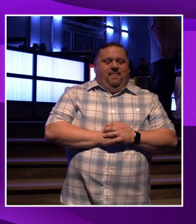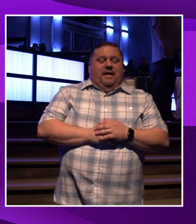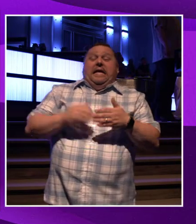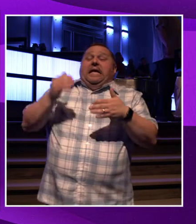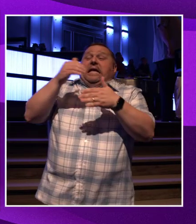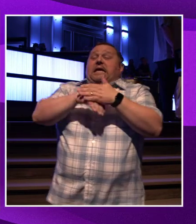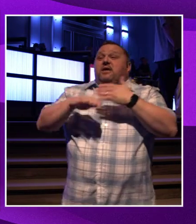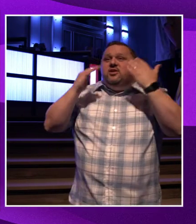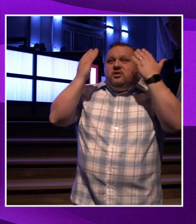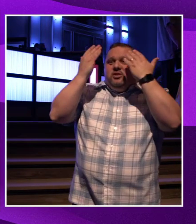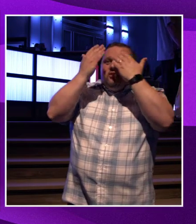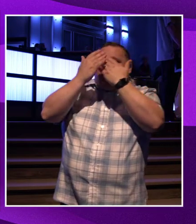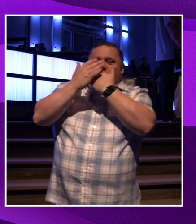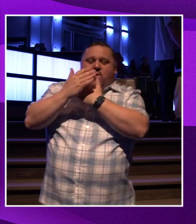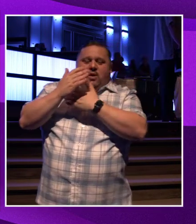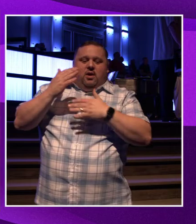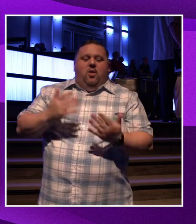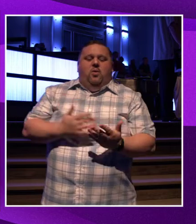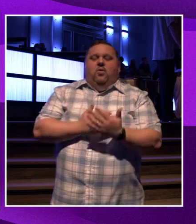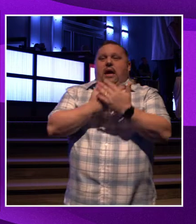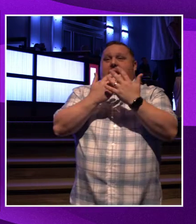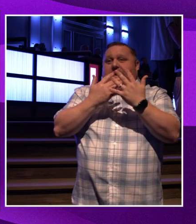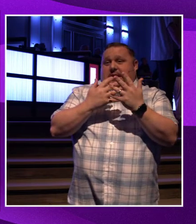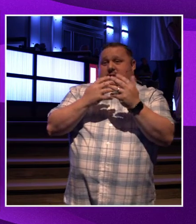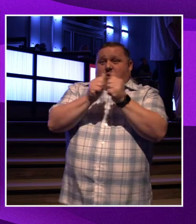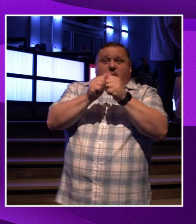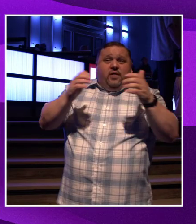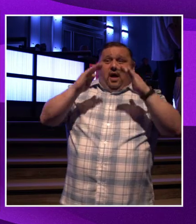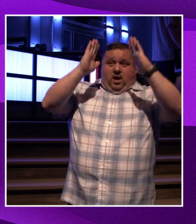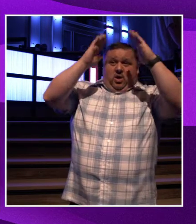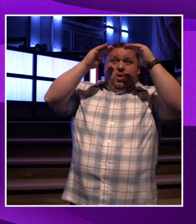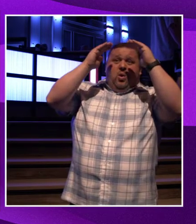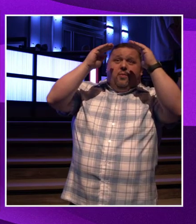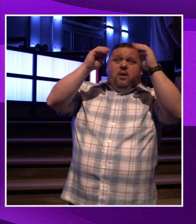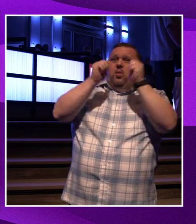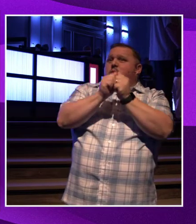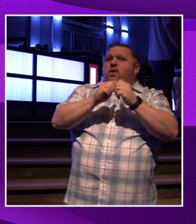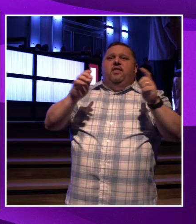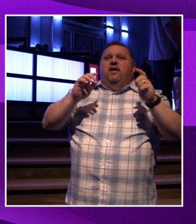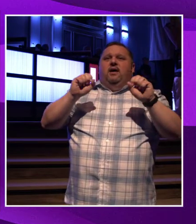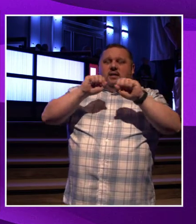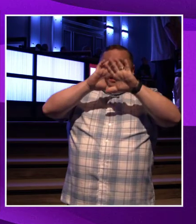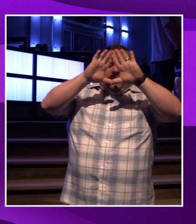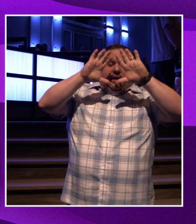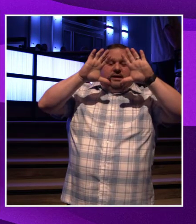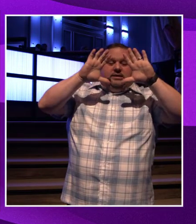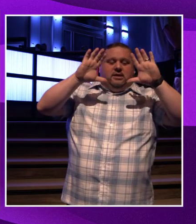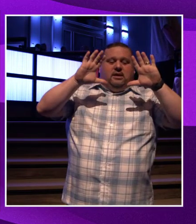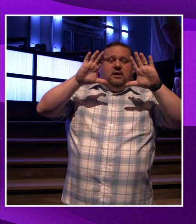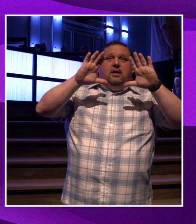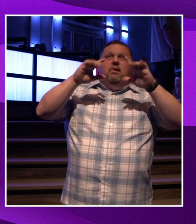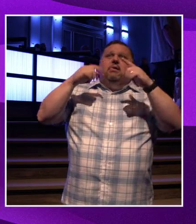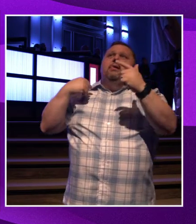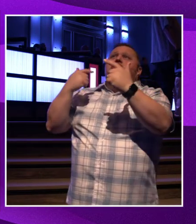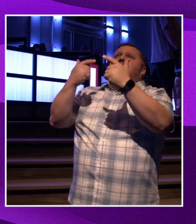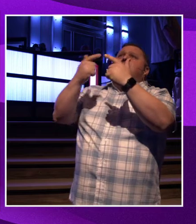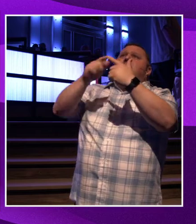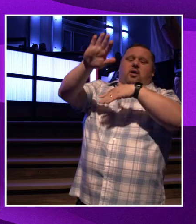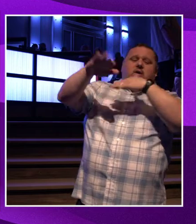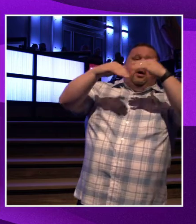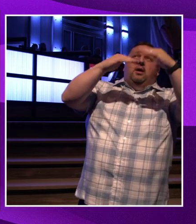the darkness we were waiting, without hope, without light, till from